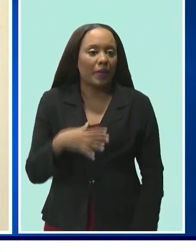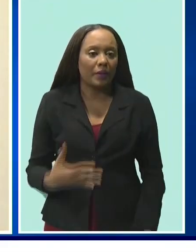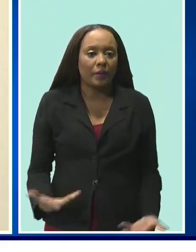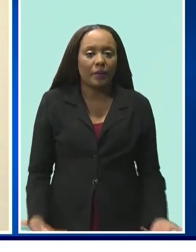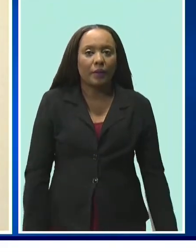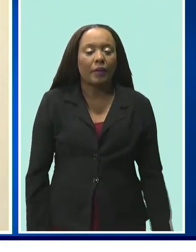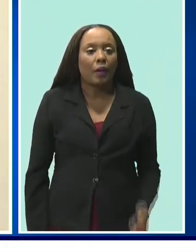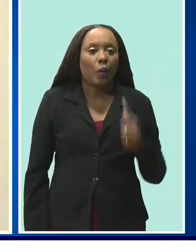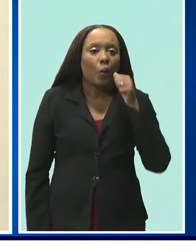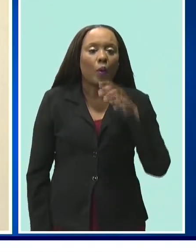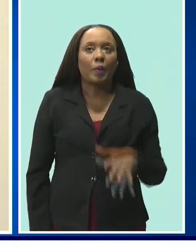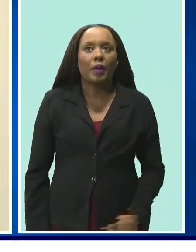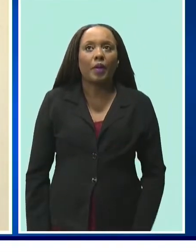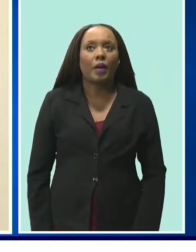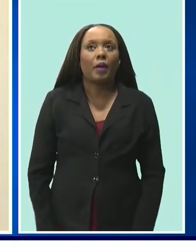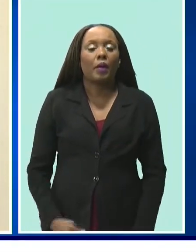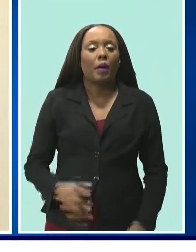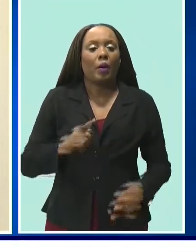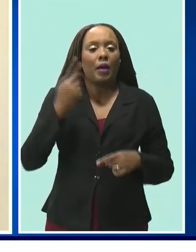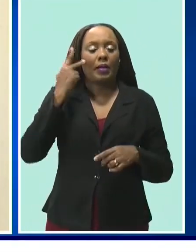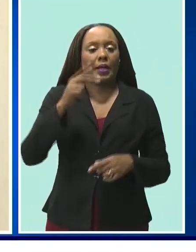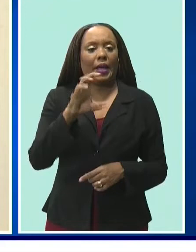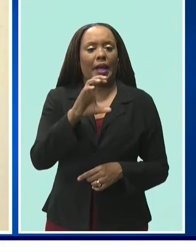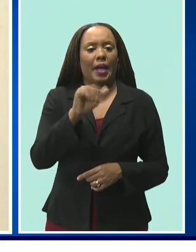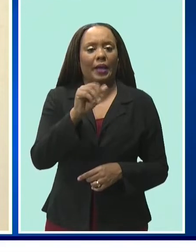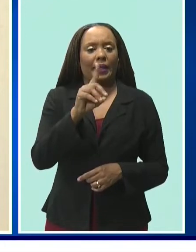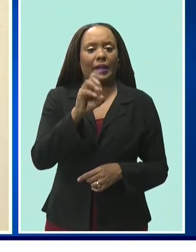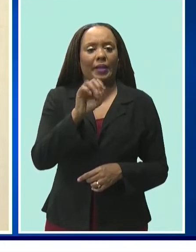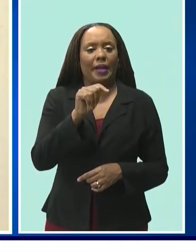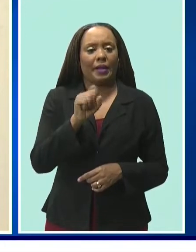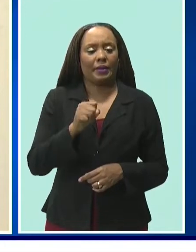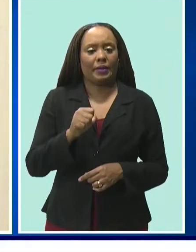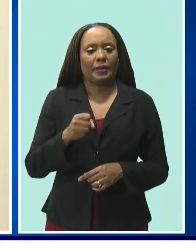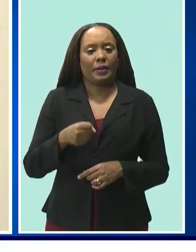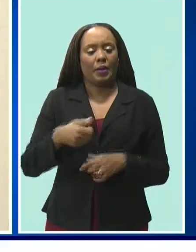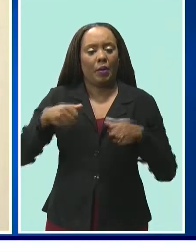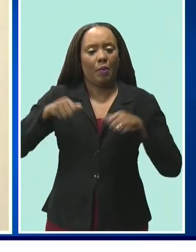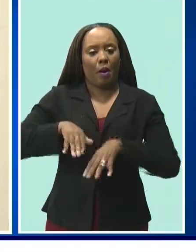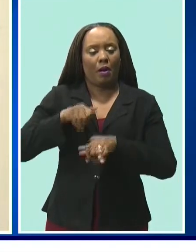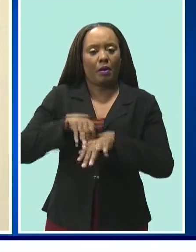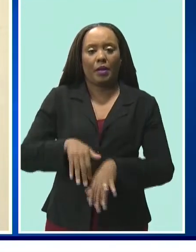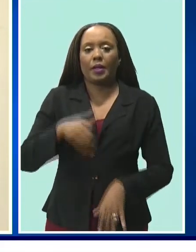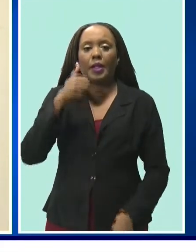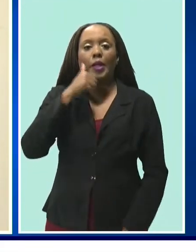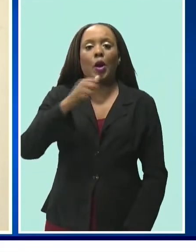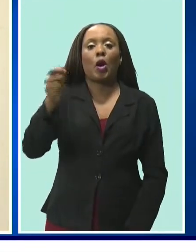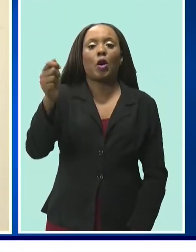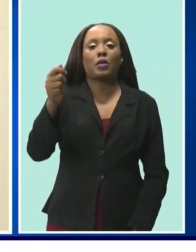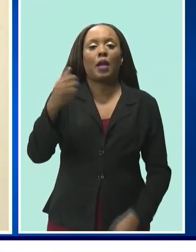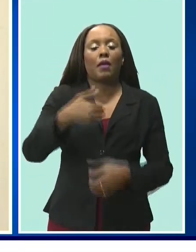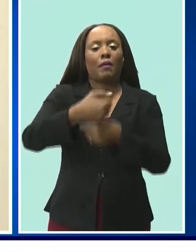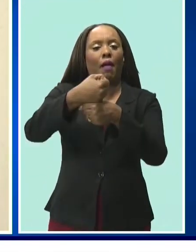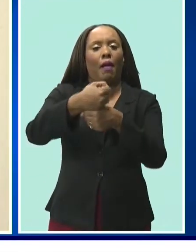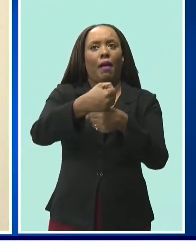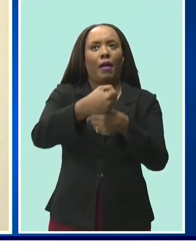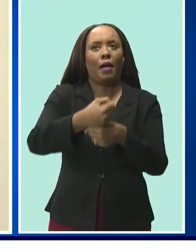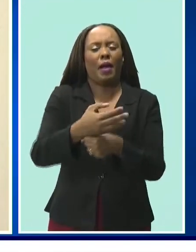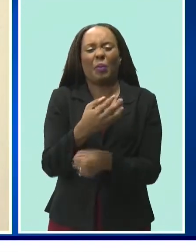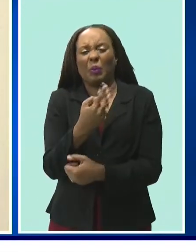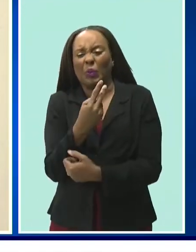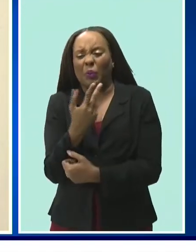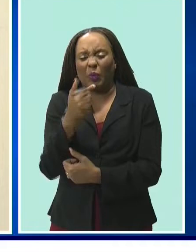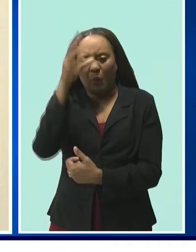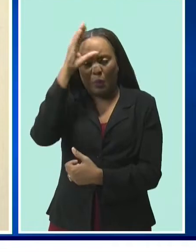when I see the cadets, the girls up front marching with the flags and whatever they're carrying, and 2 or 3 boys are smattering, when